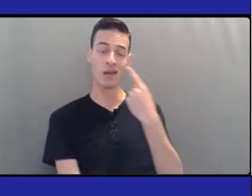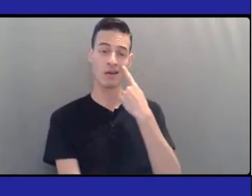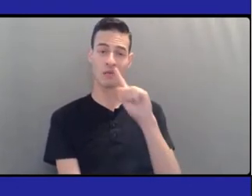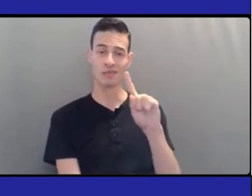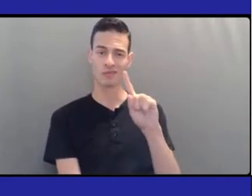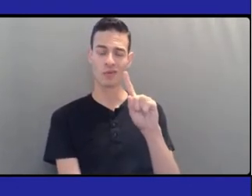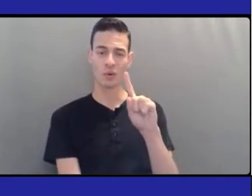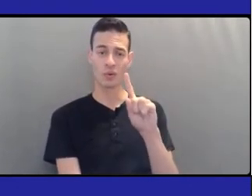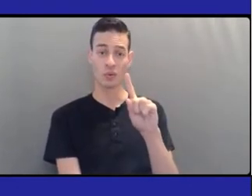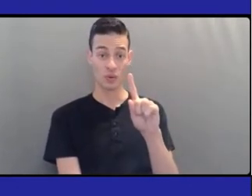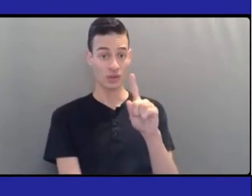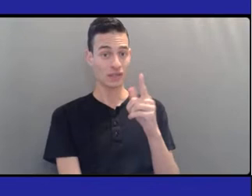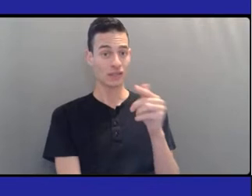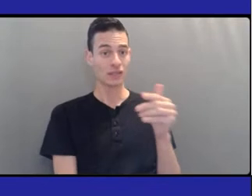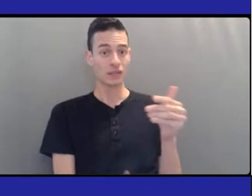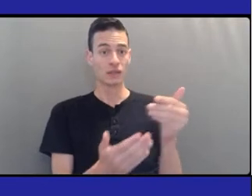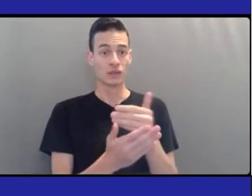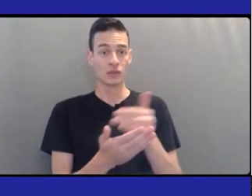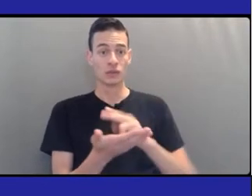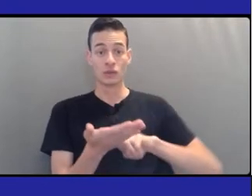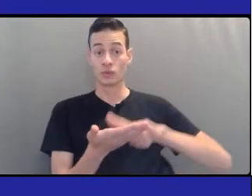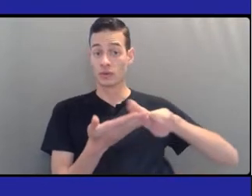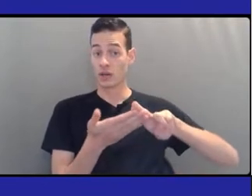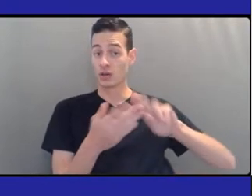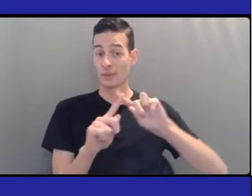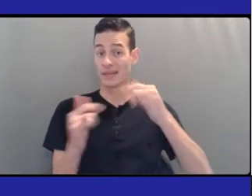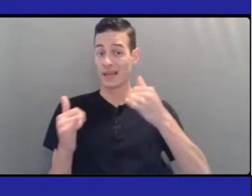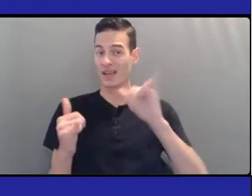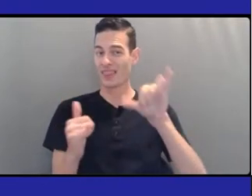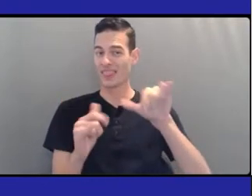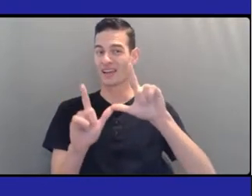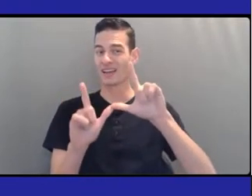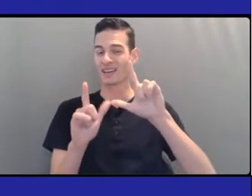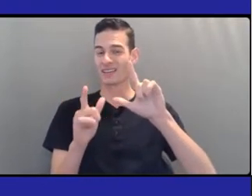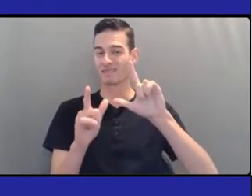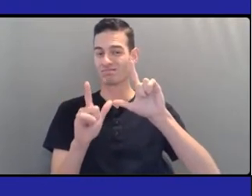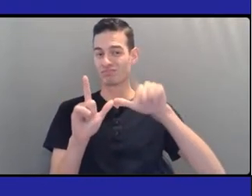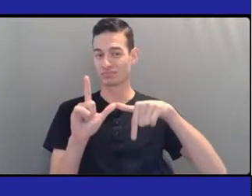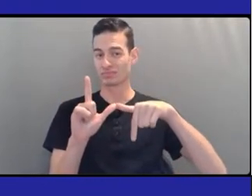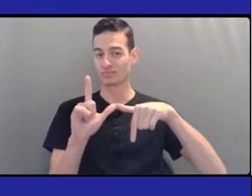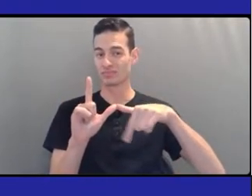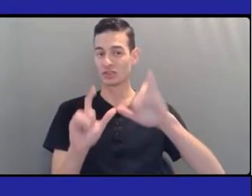June 30th. The not to exceed on that existing contract is